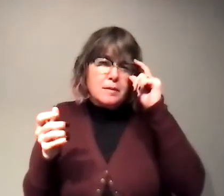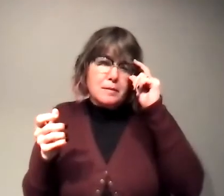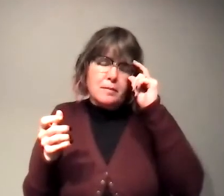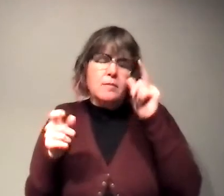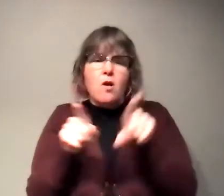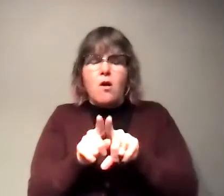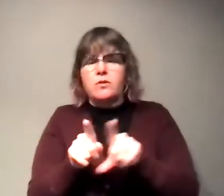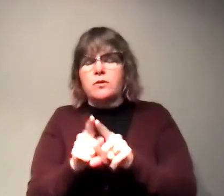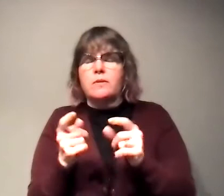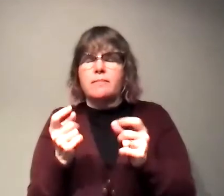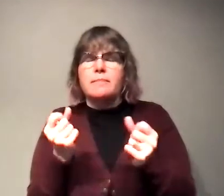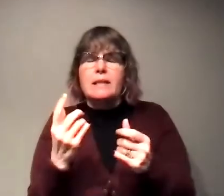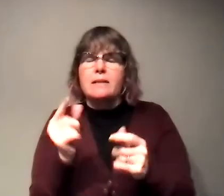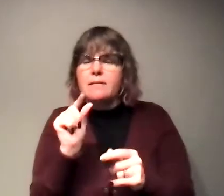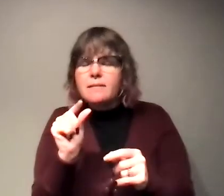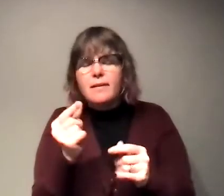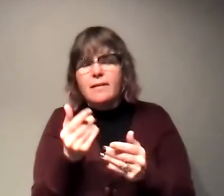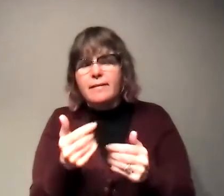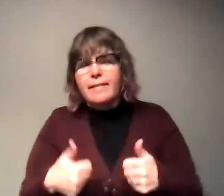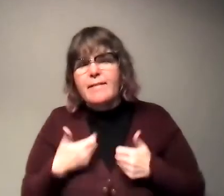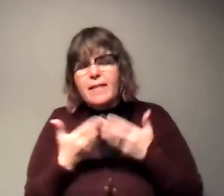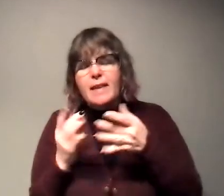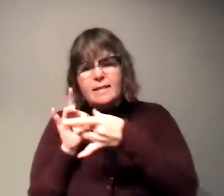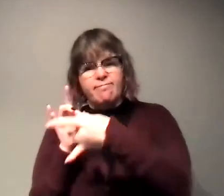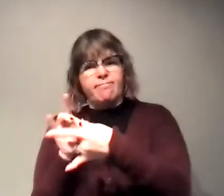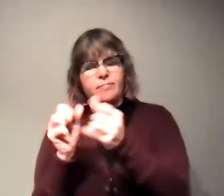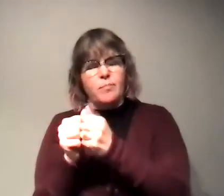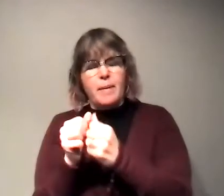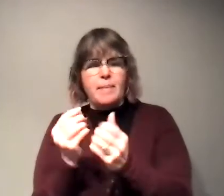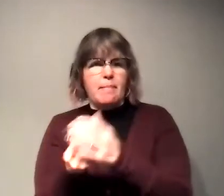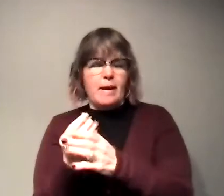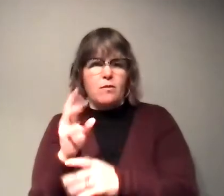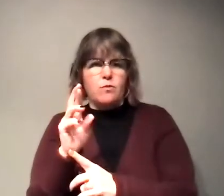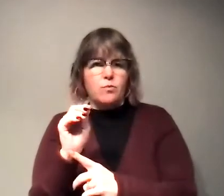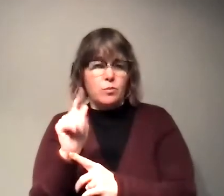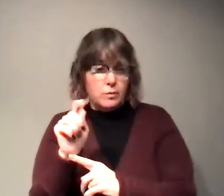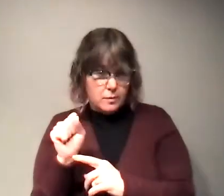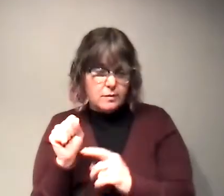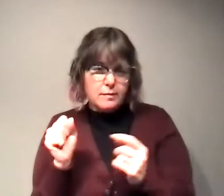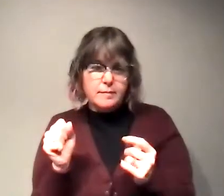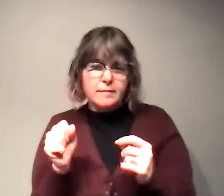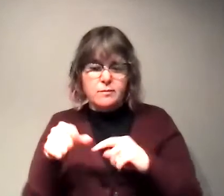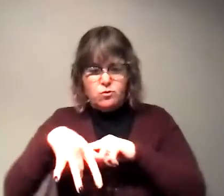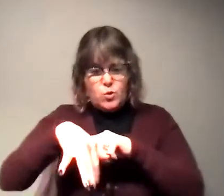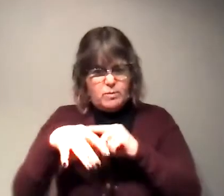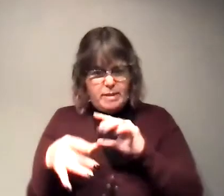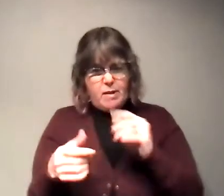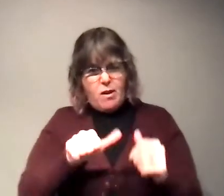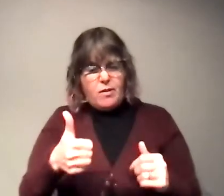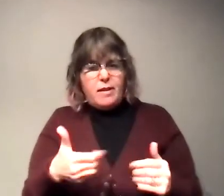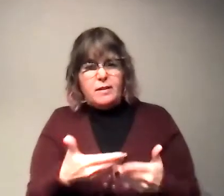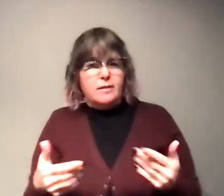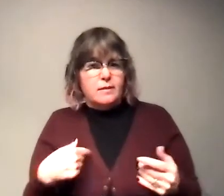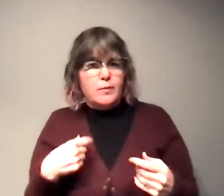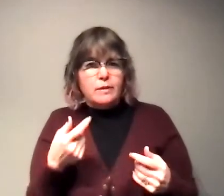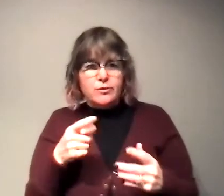of tiny organisms that live in association with plant roots. And we're really, as scientists, we're just starting to understand how those work.